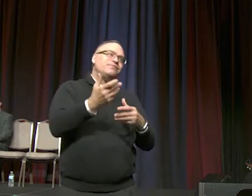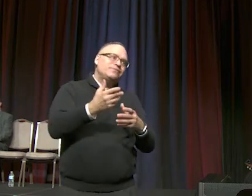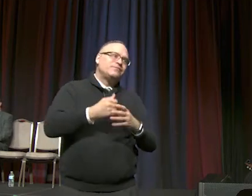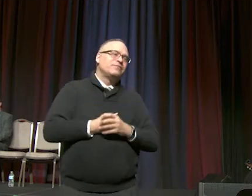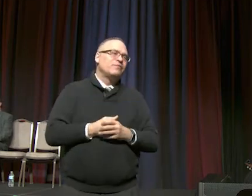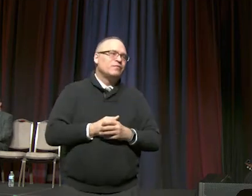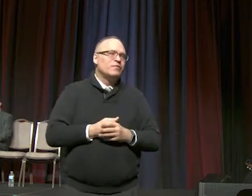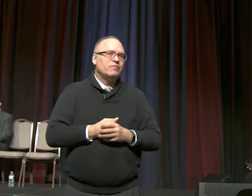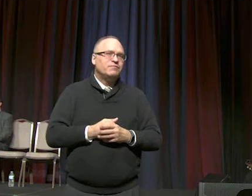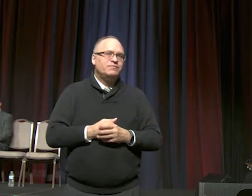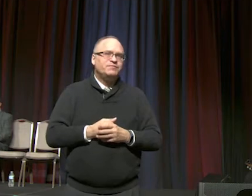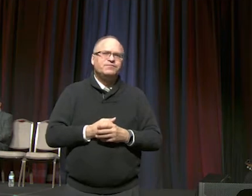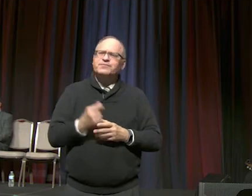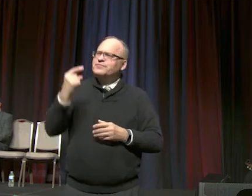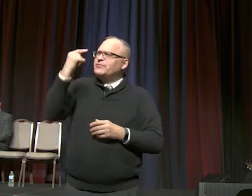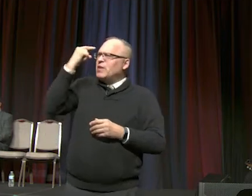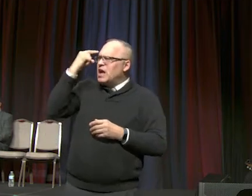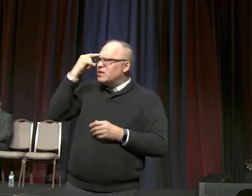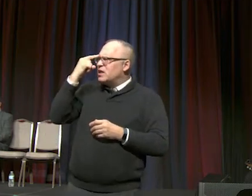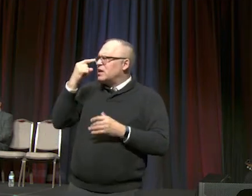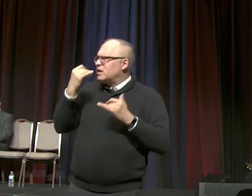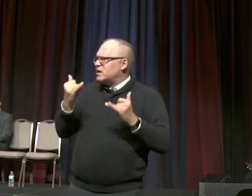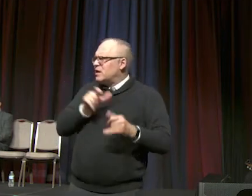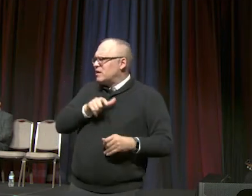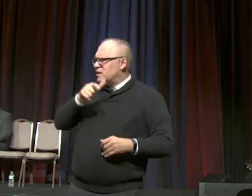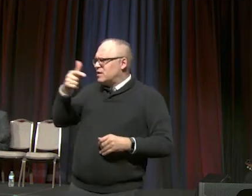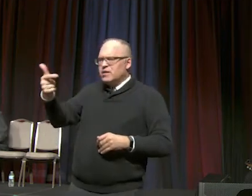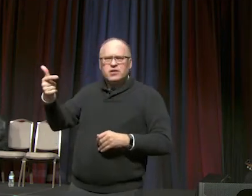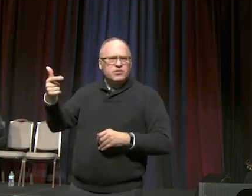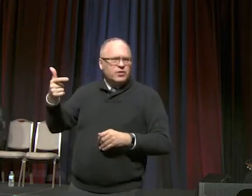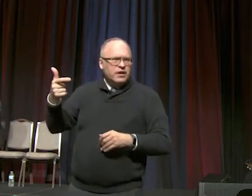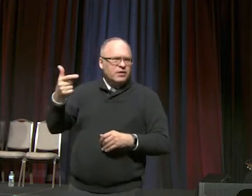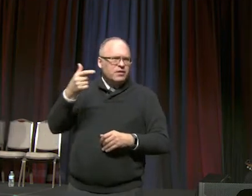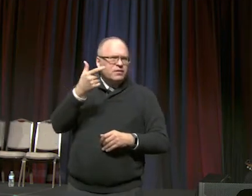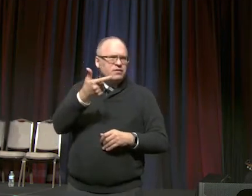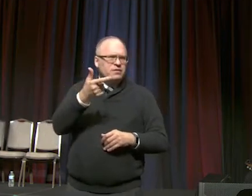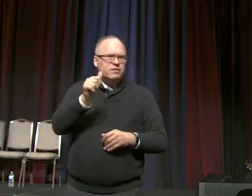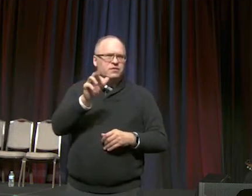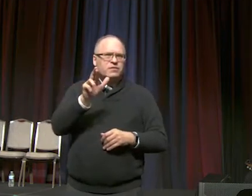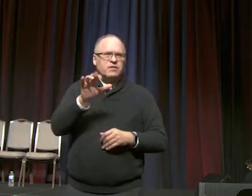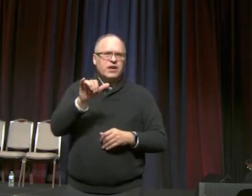I think at this point I'm going to turn it back over to Gary.